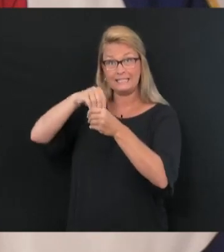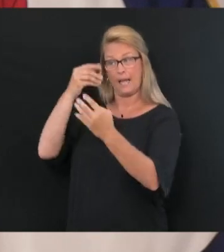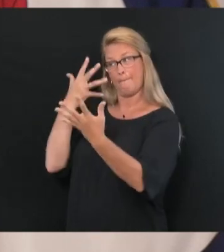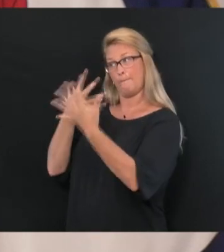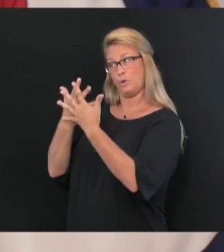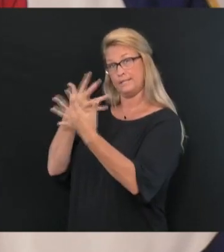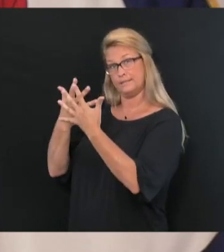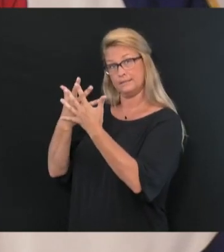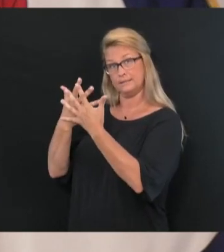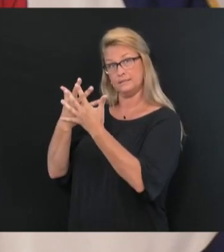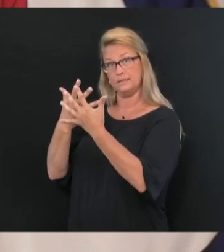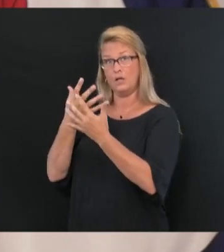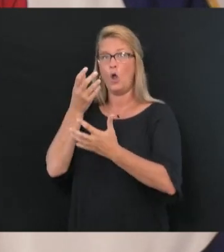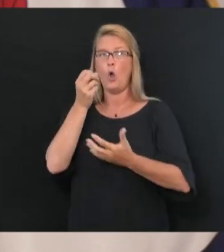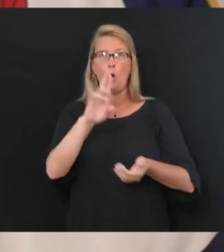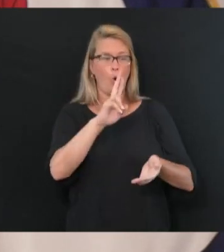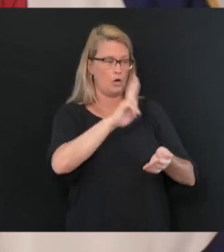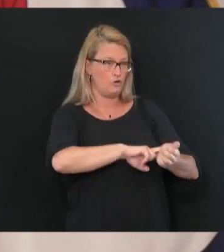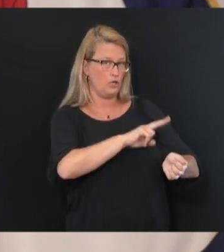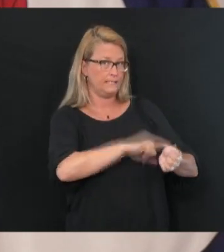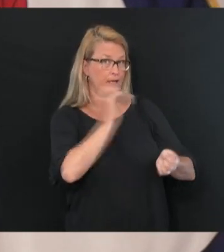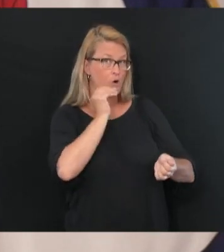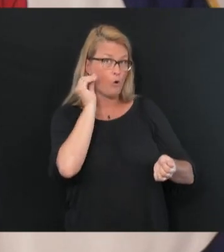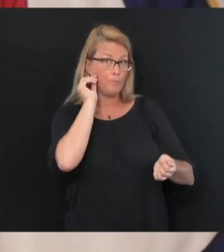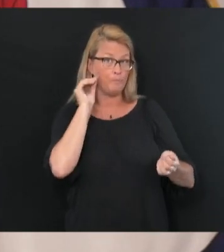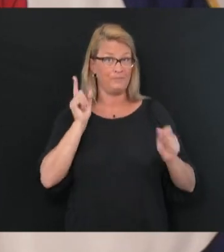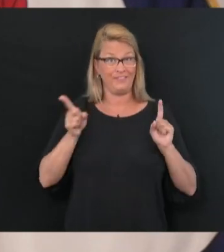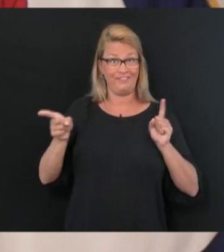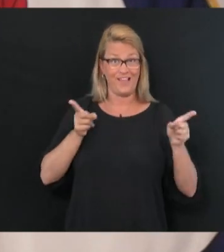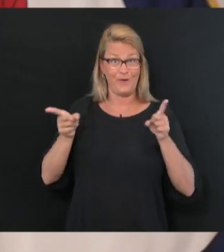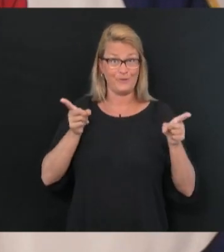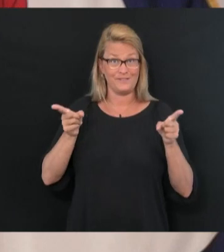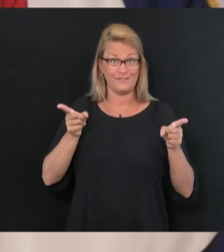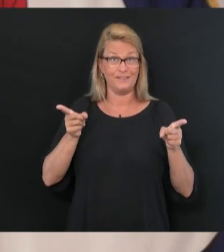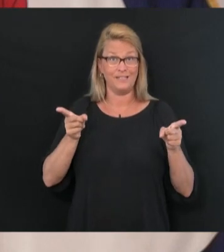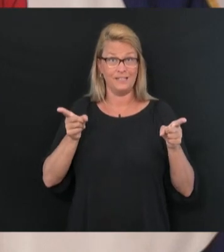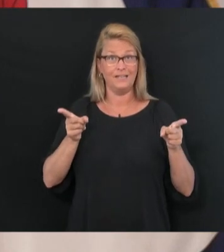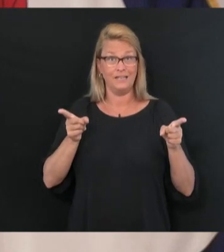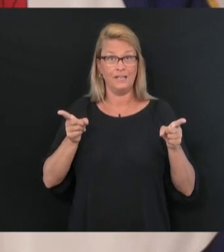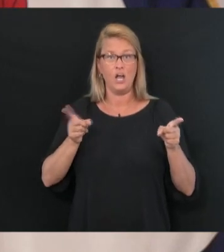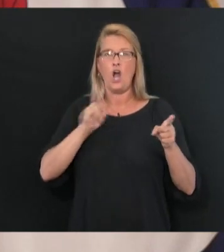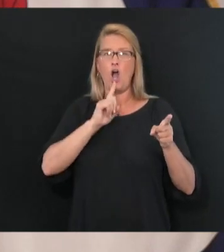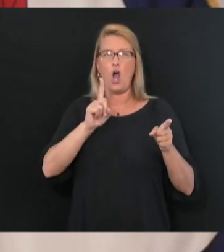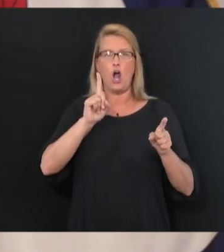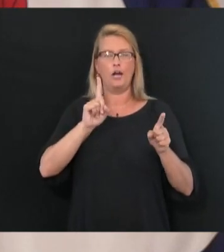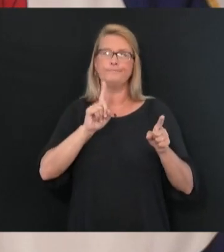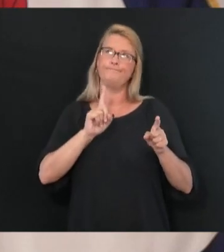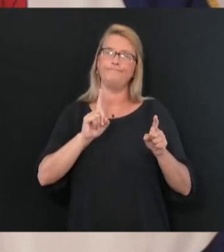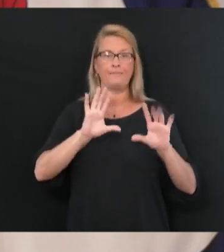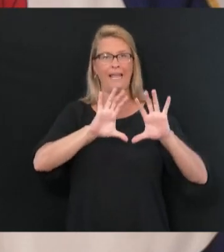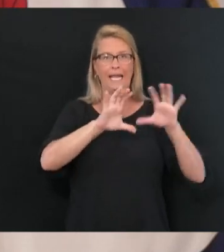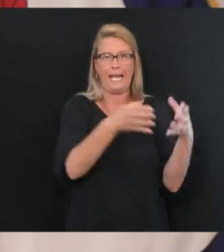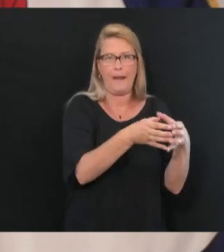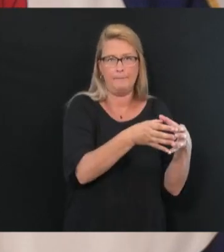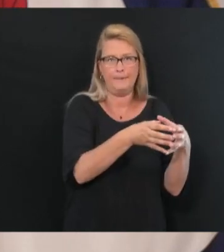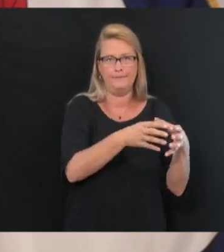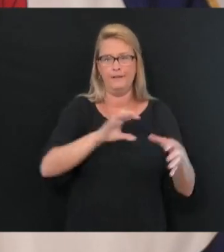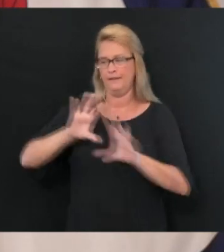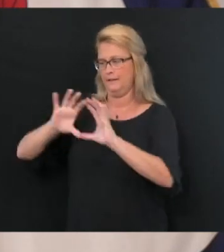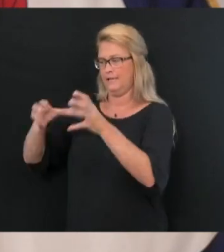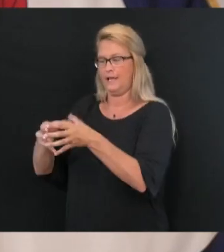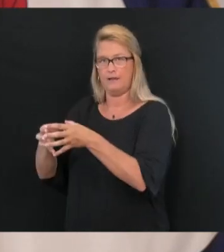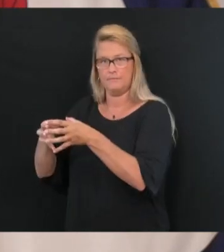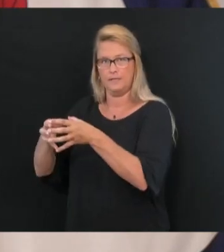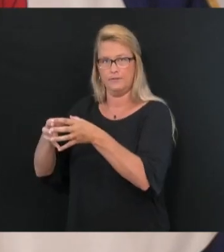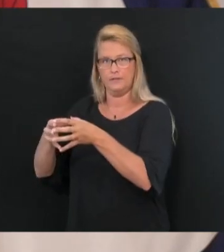people that are in our nursing homes, those people are in a captive atmosphere. And so to make